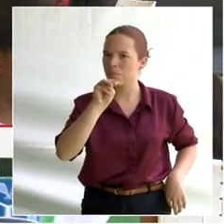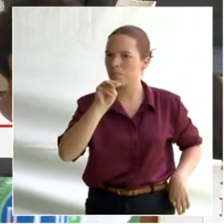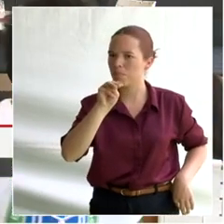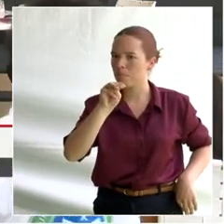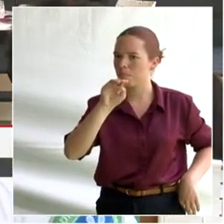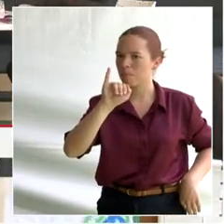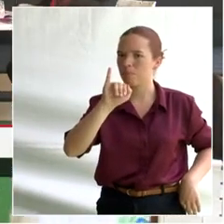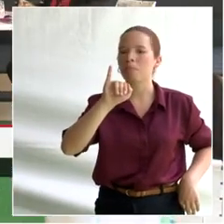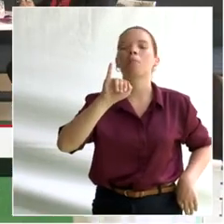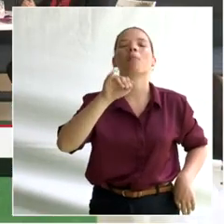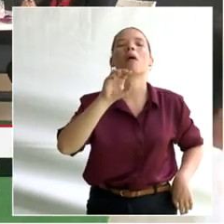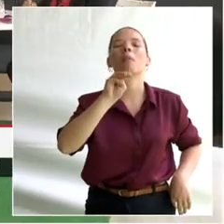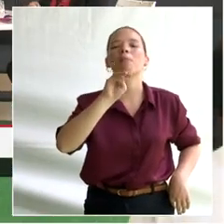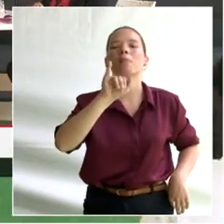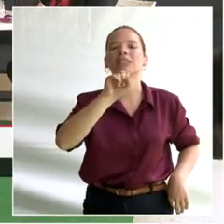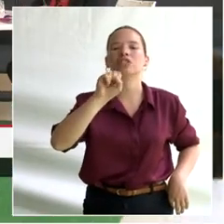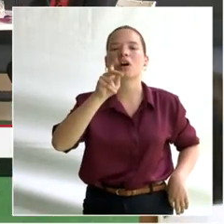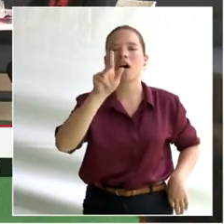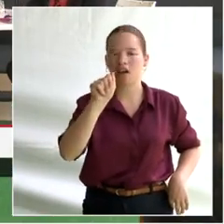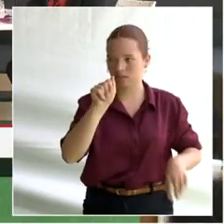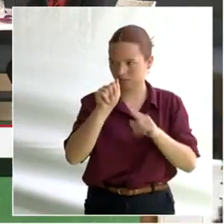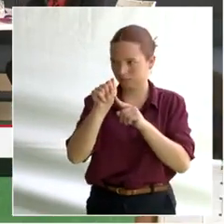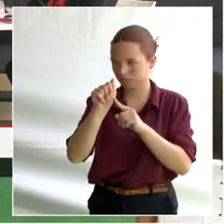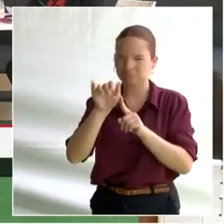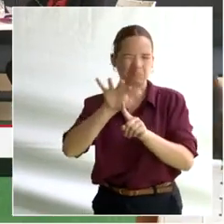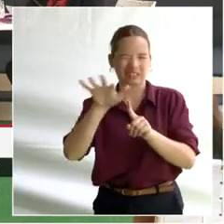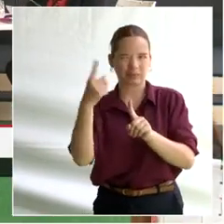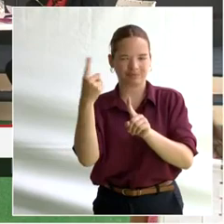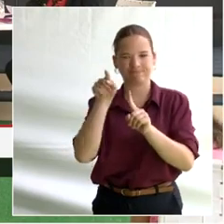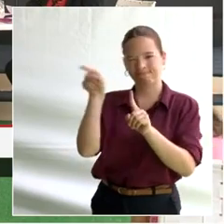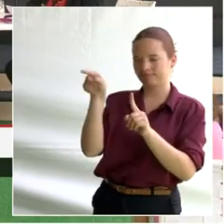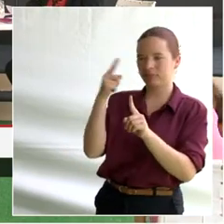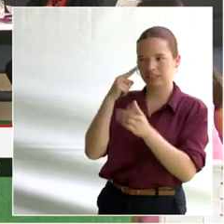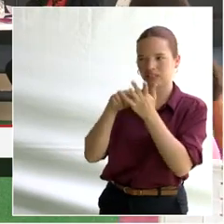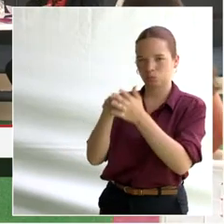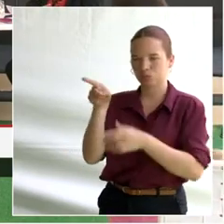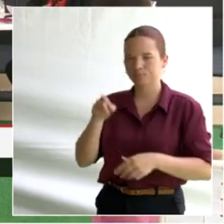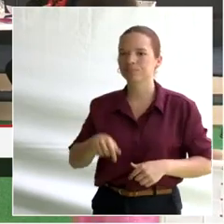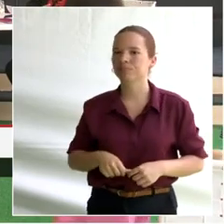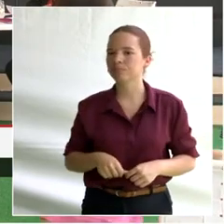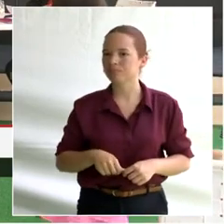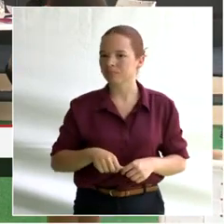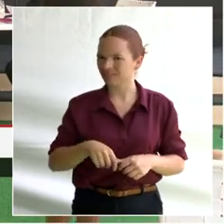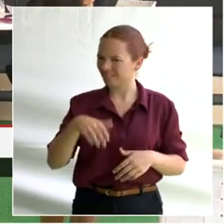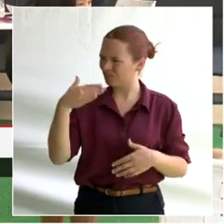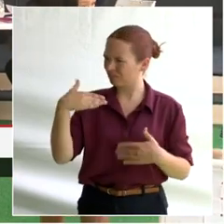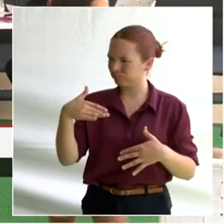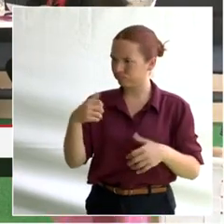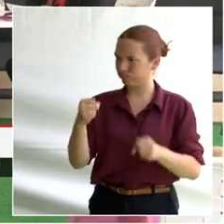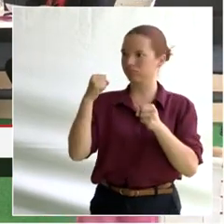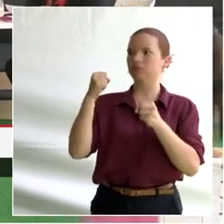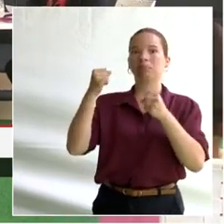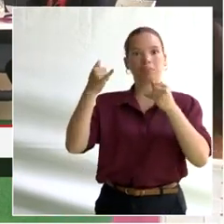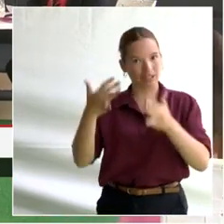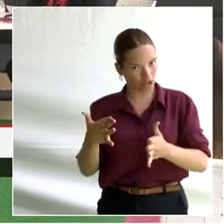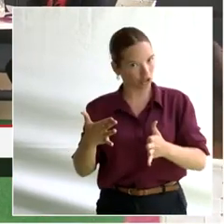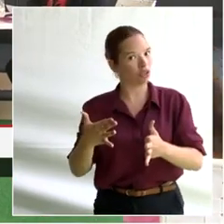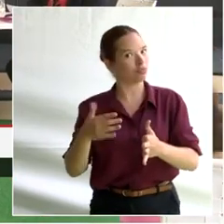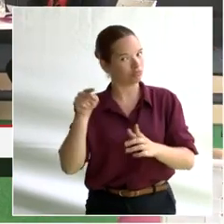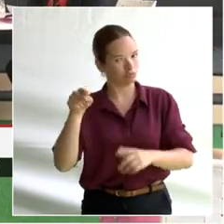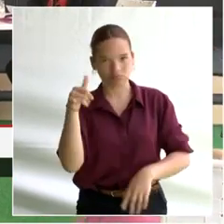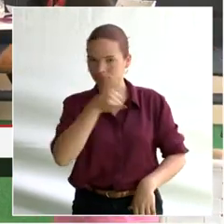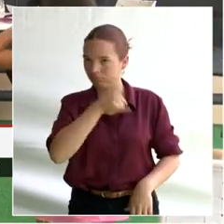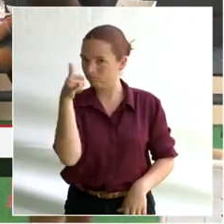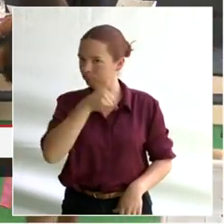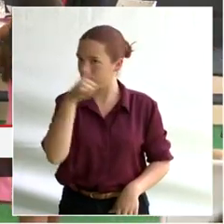toughest servers until Ludmila came around. Do you want to come up and volunteer Let's for us? have kids. Any kids Kids who want to help us around out. who want to come up. Come